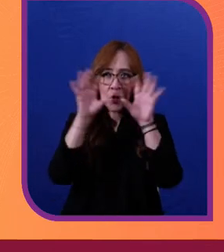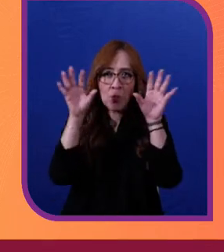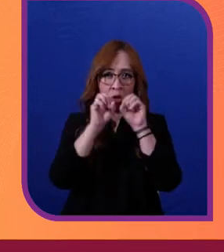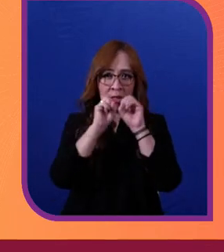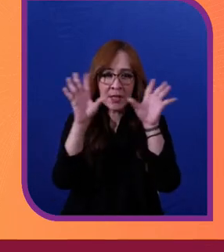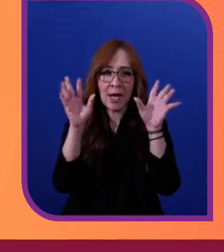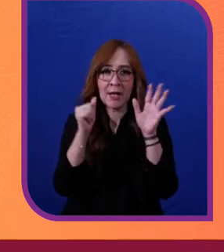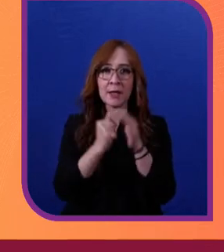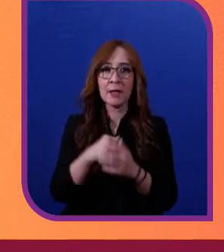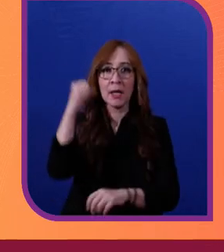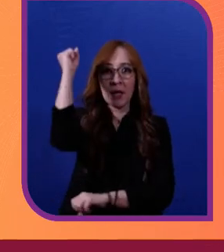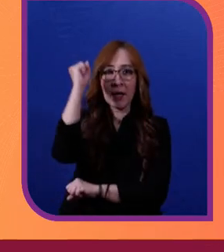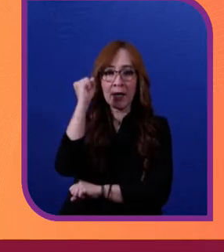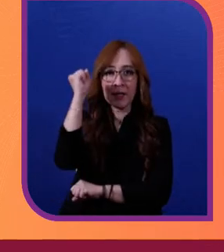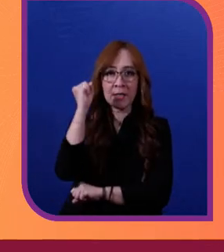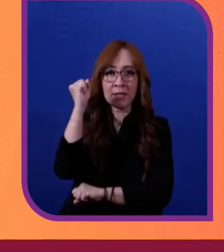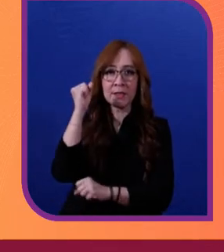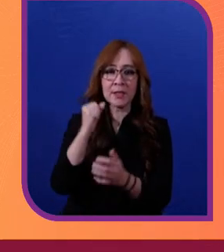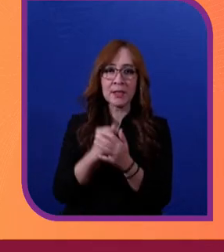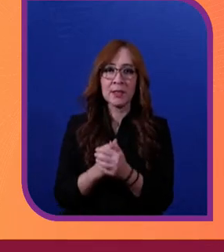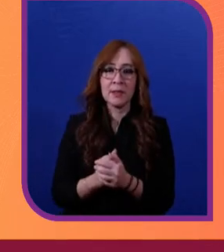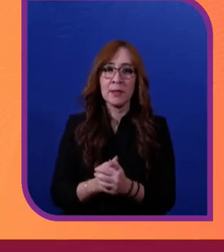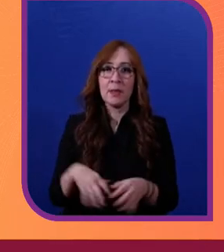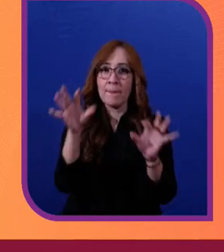energi-energi nuklir